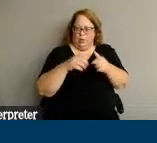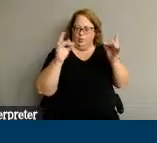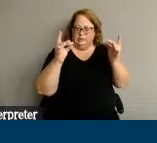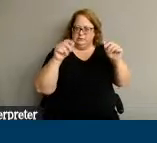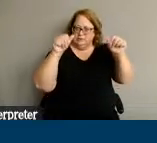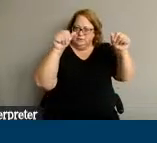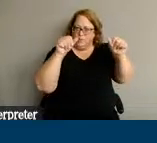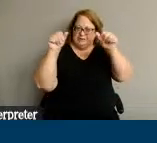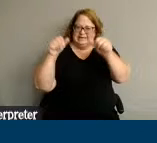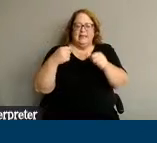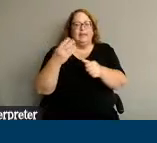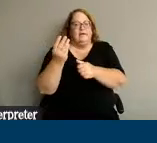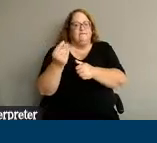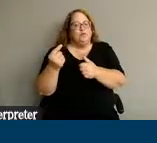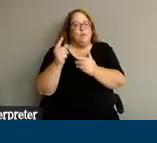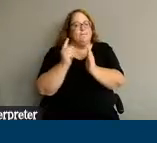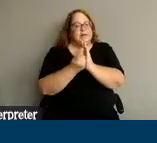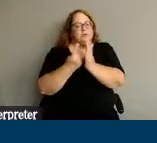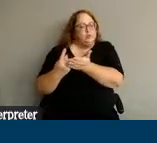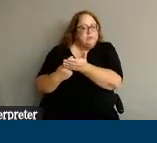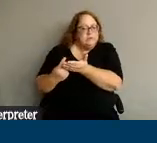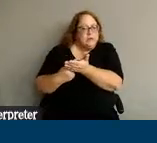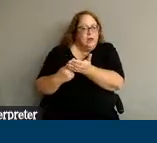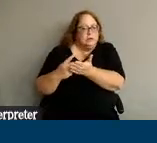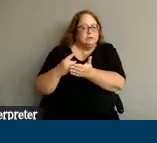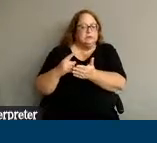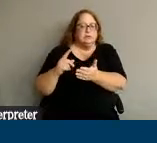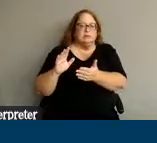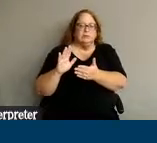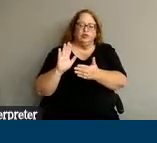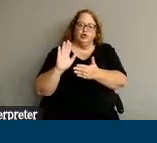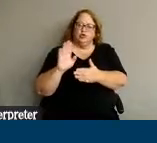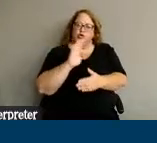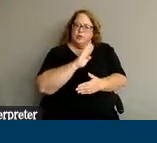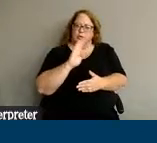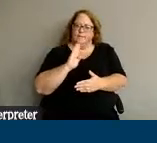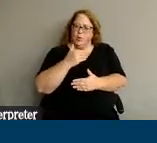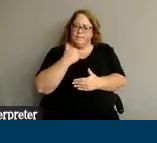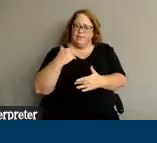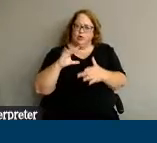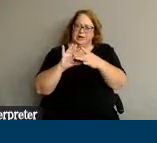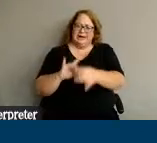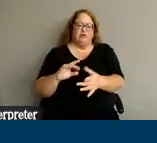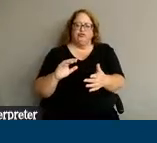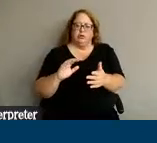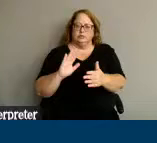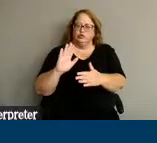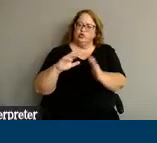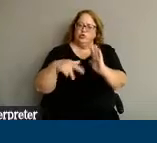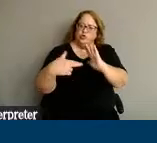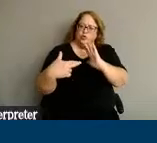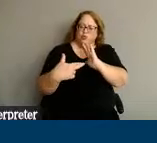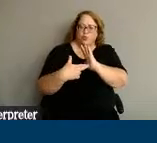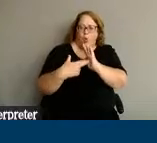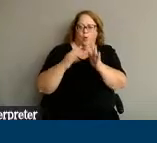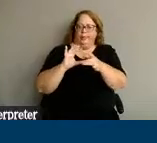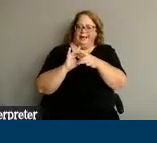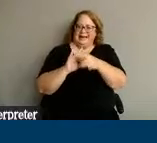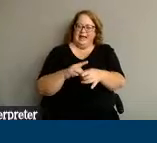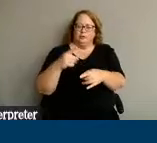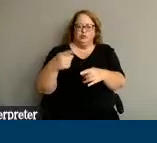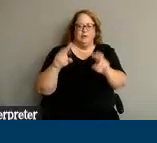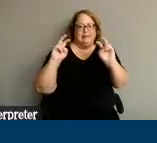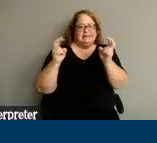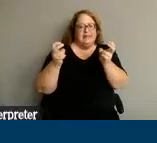and then take you a minute to discuss what would be your connections as a board member? How is your role as a board member connected to the